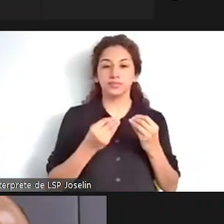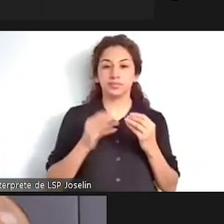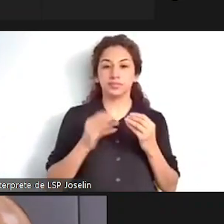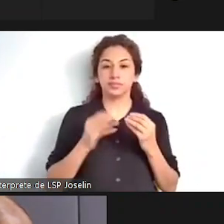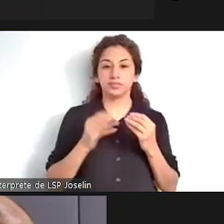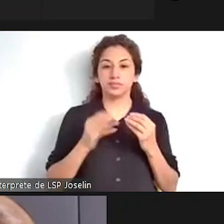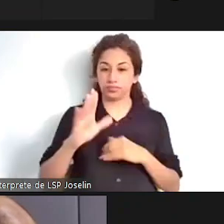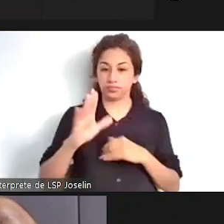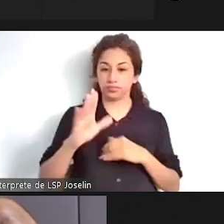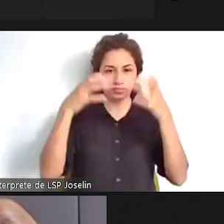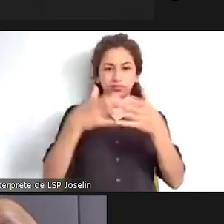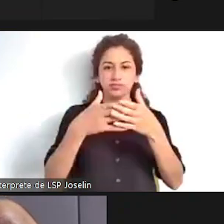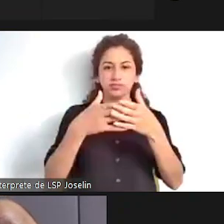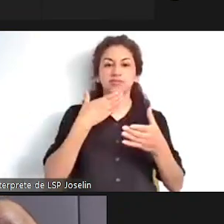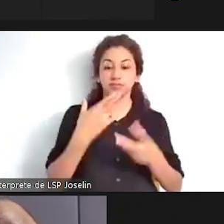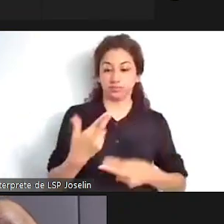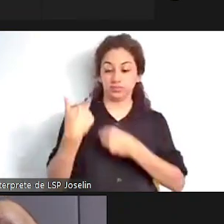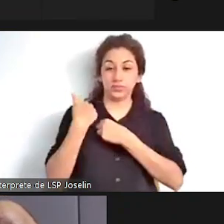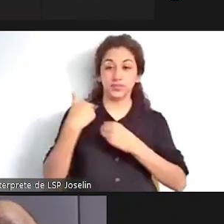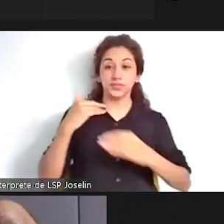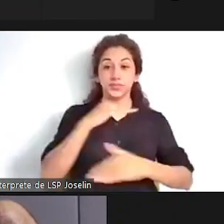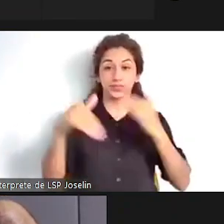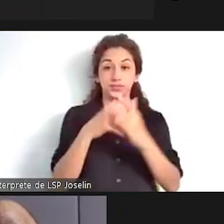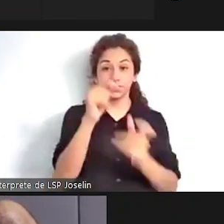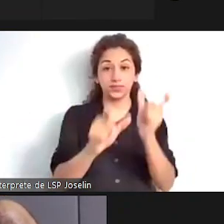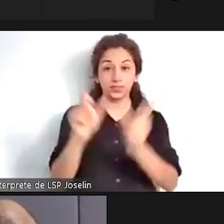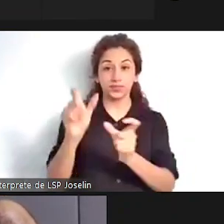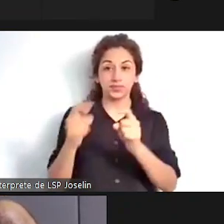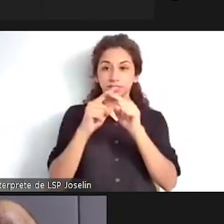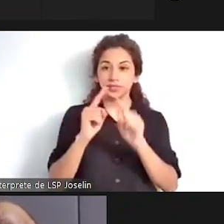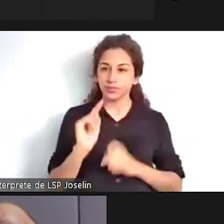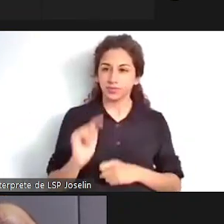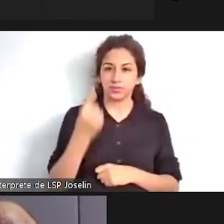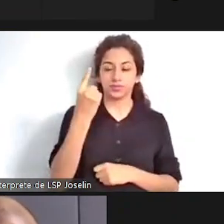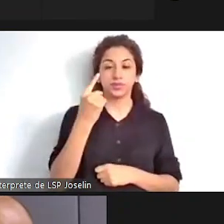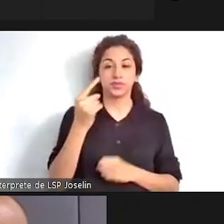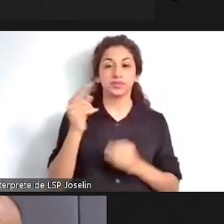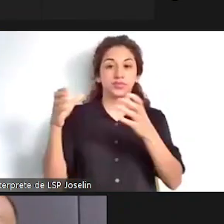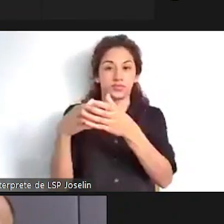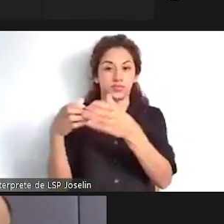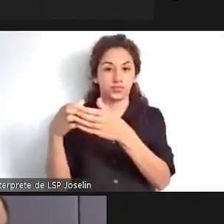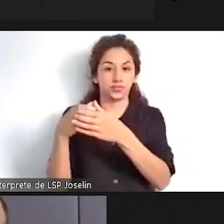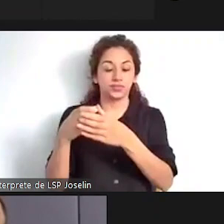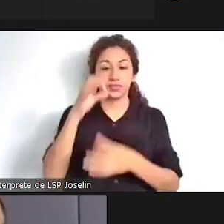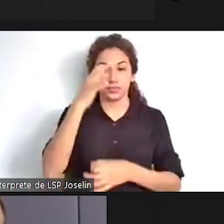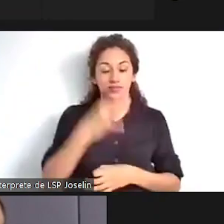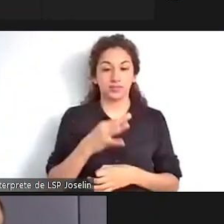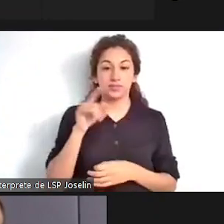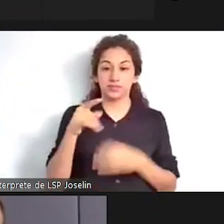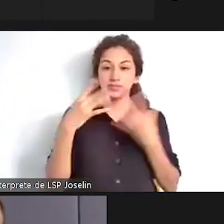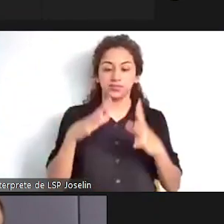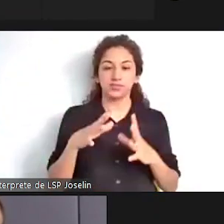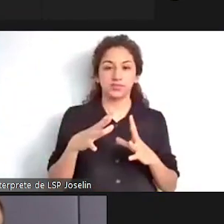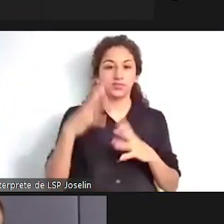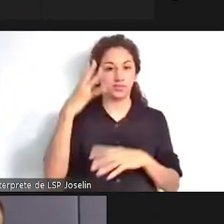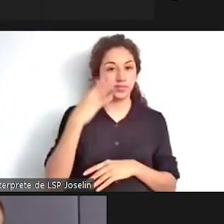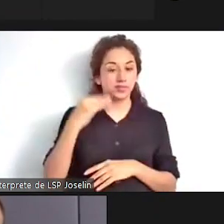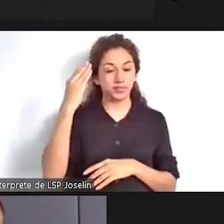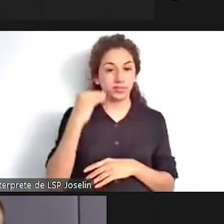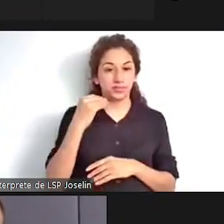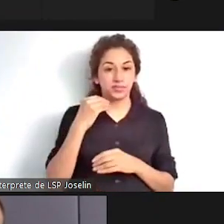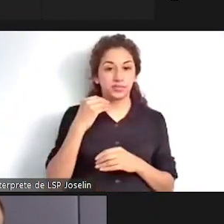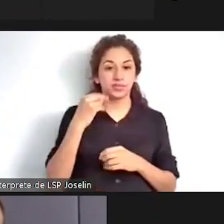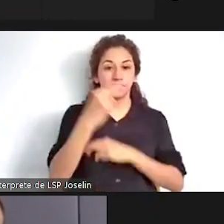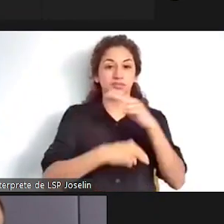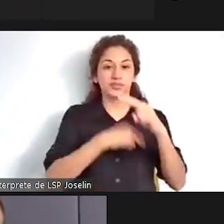up and that is what is the action plan all capacities with all the actors but especially with the public sector for capacity